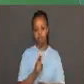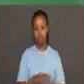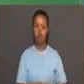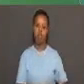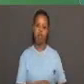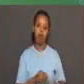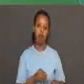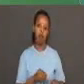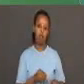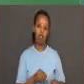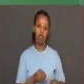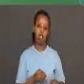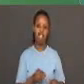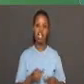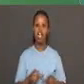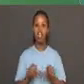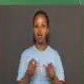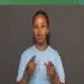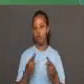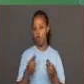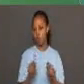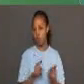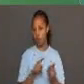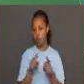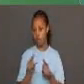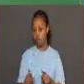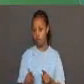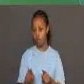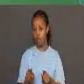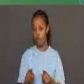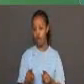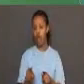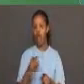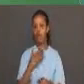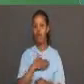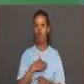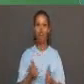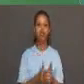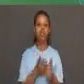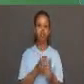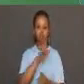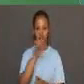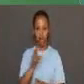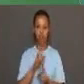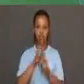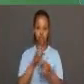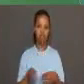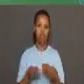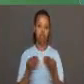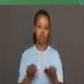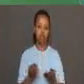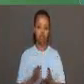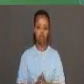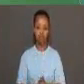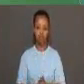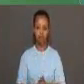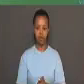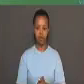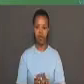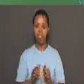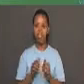Students, for our next activity, answer the following question. How